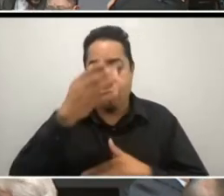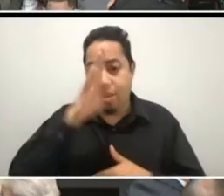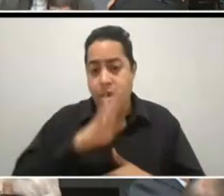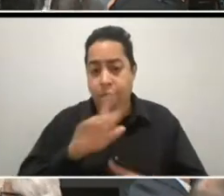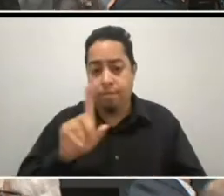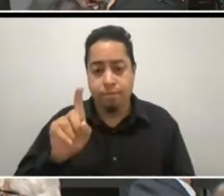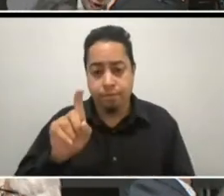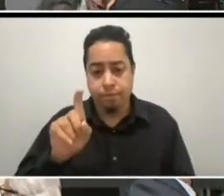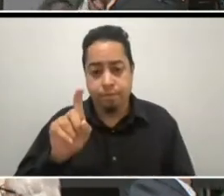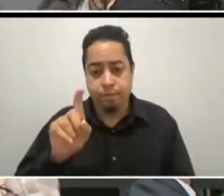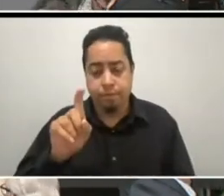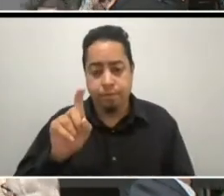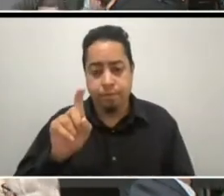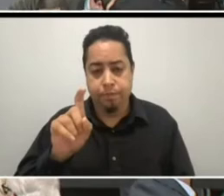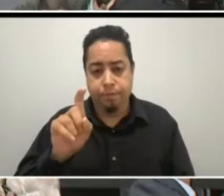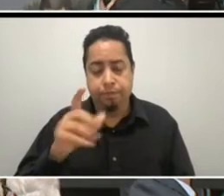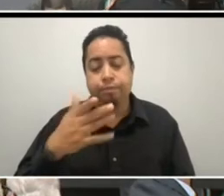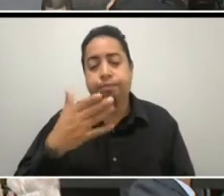Thank you. Please be seated.